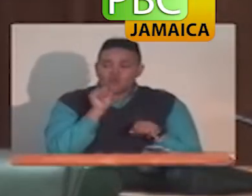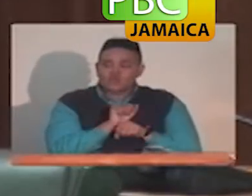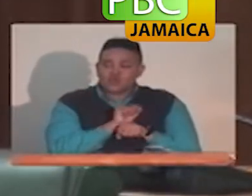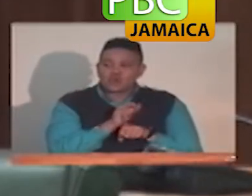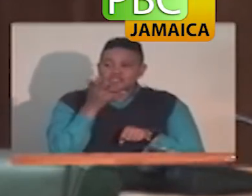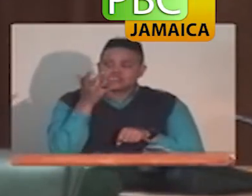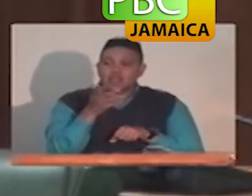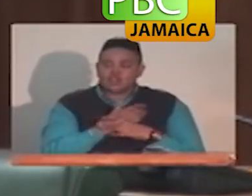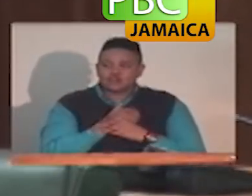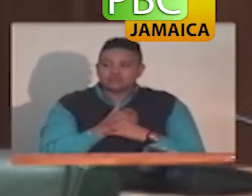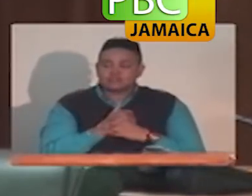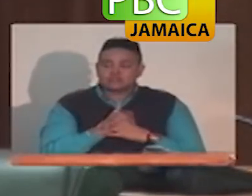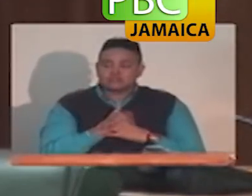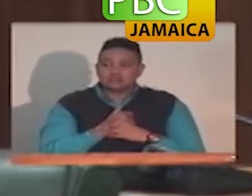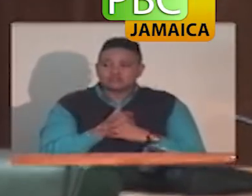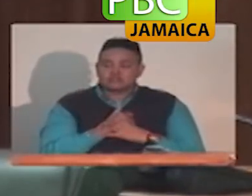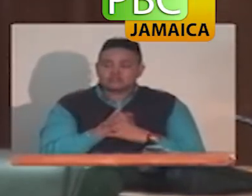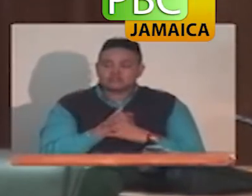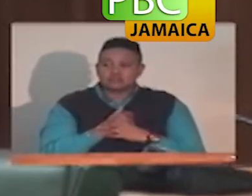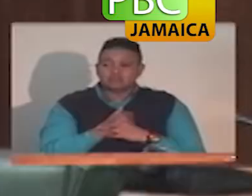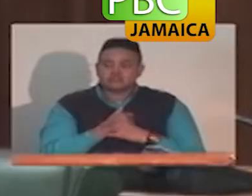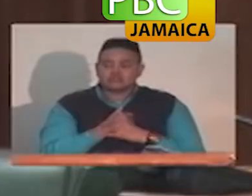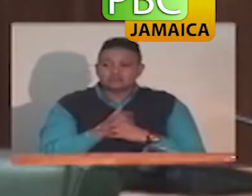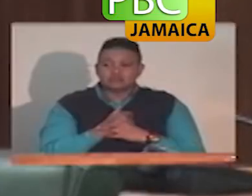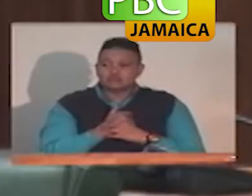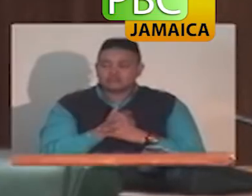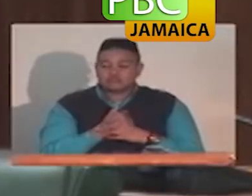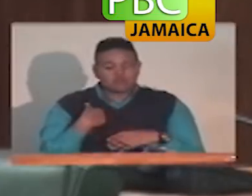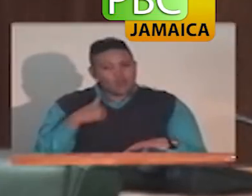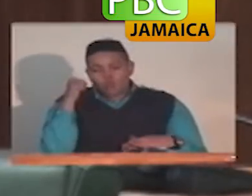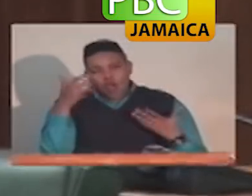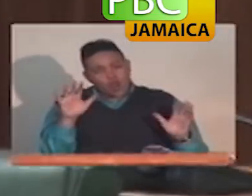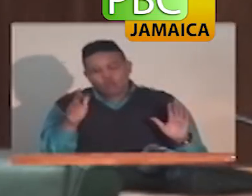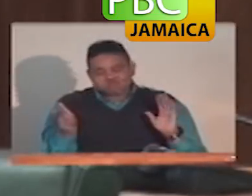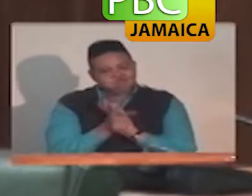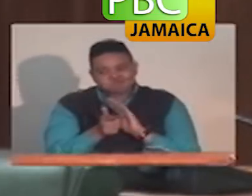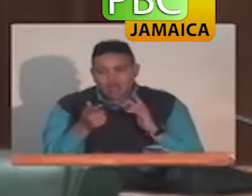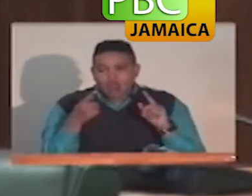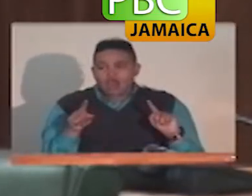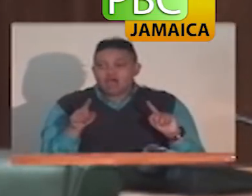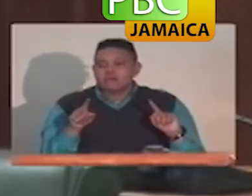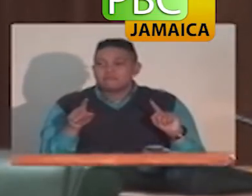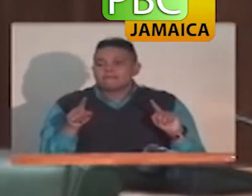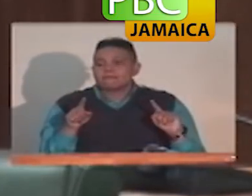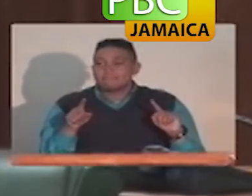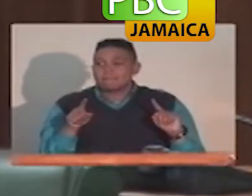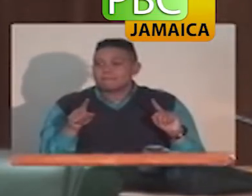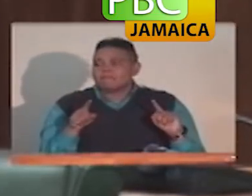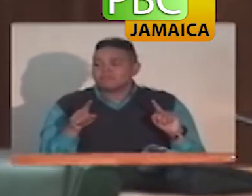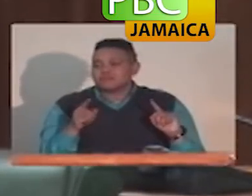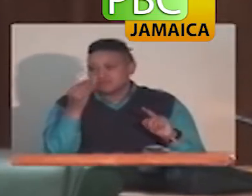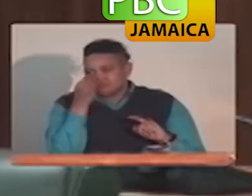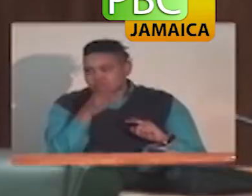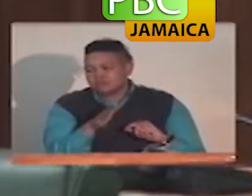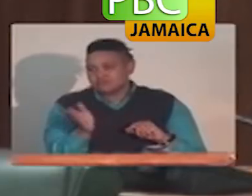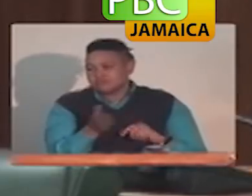capital towns are landlocked. There are only 3 parishes in Jamaica where the capital does not sit beside